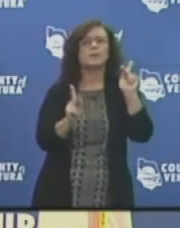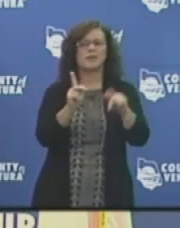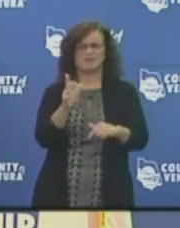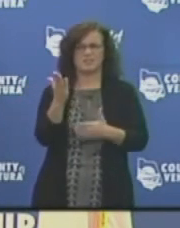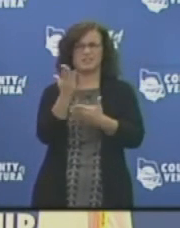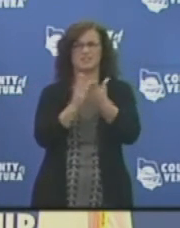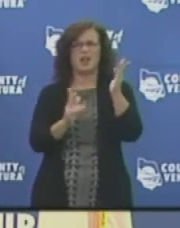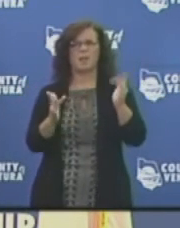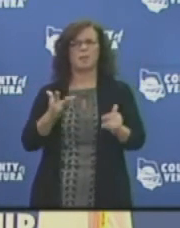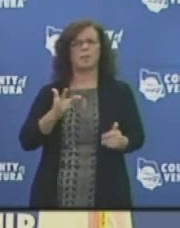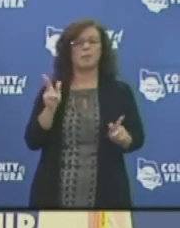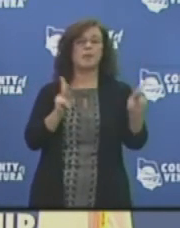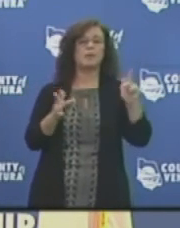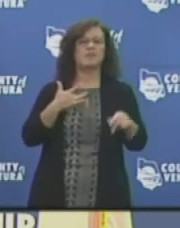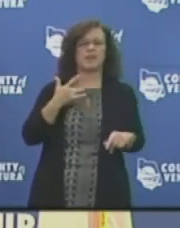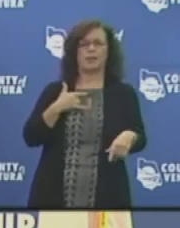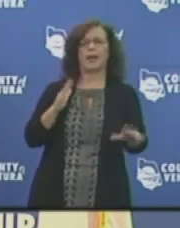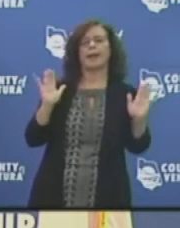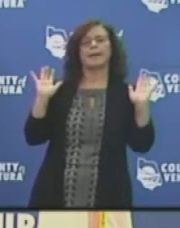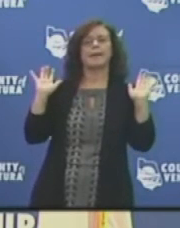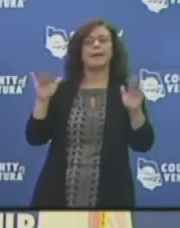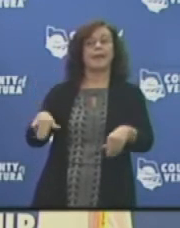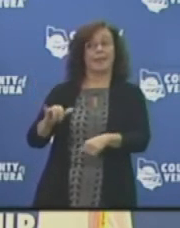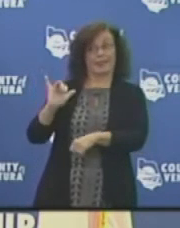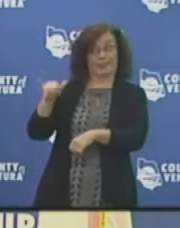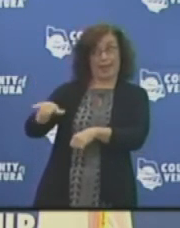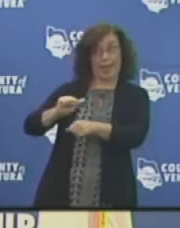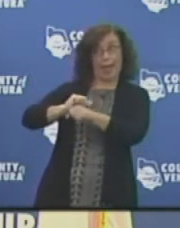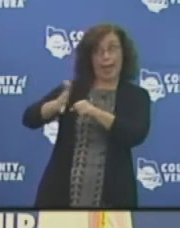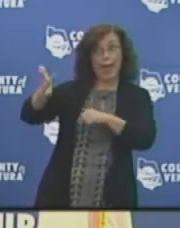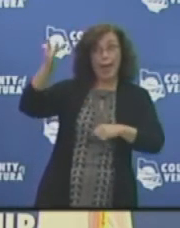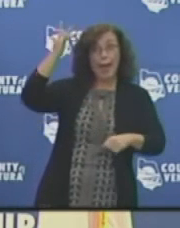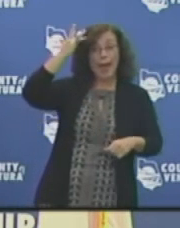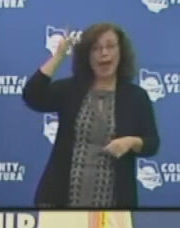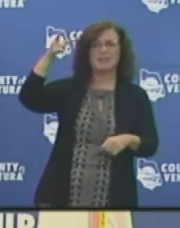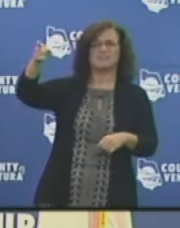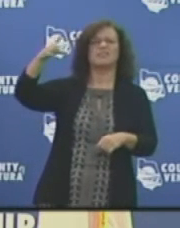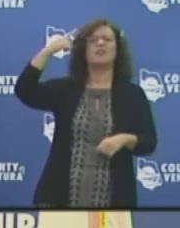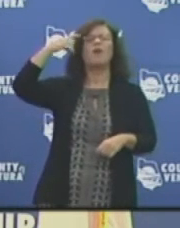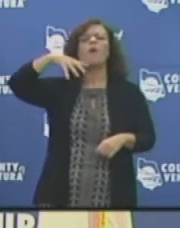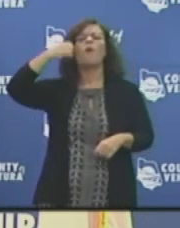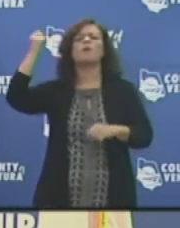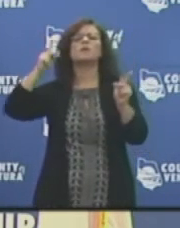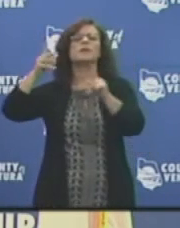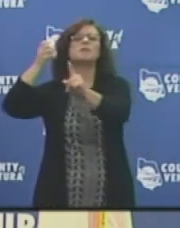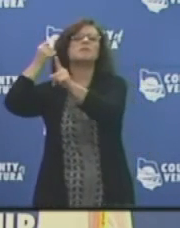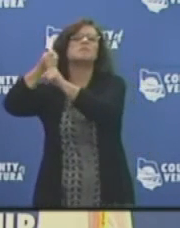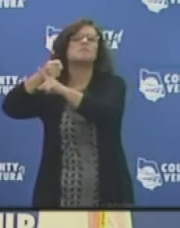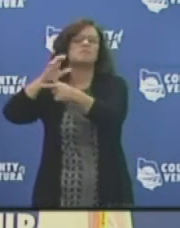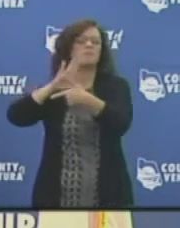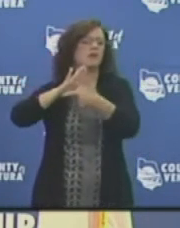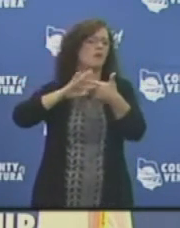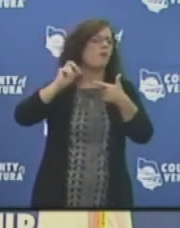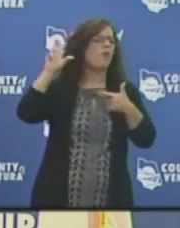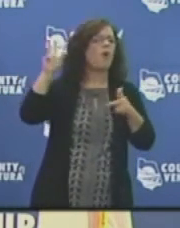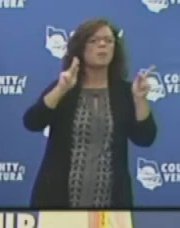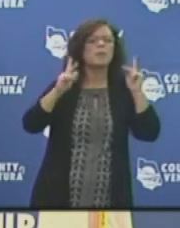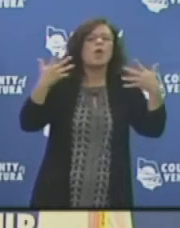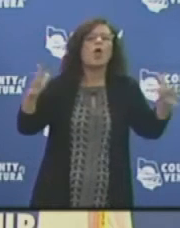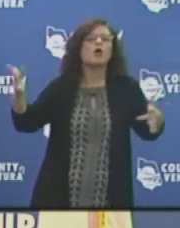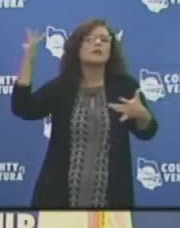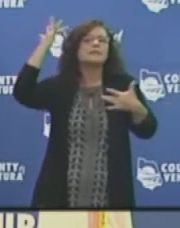People think that this is a disease that only affects the elderly or those with severe medical